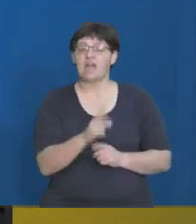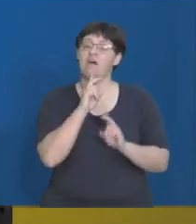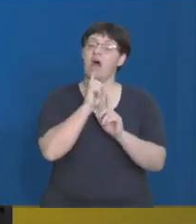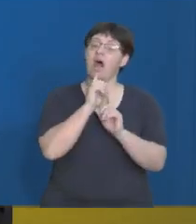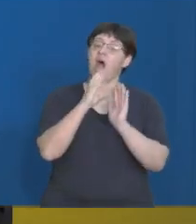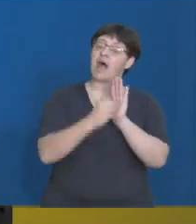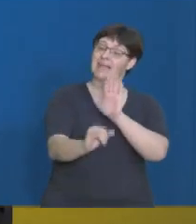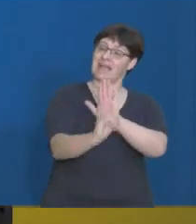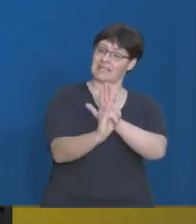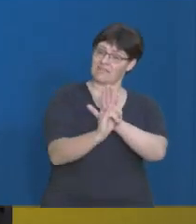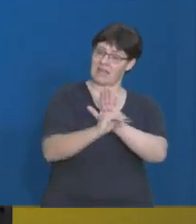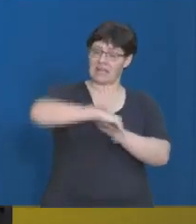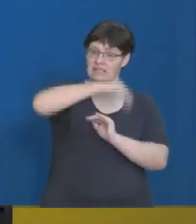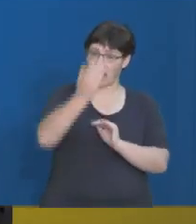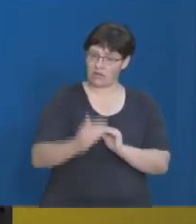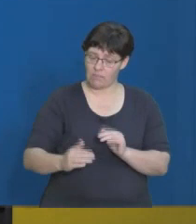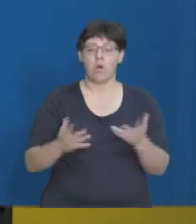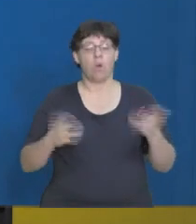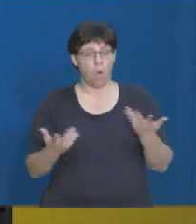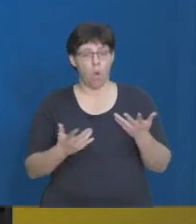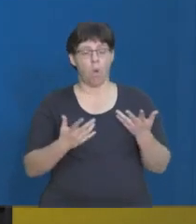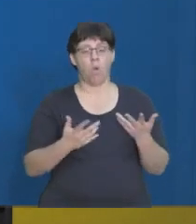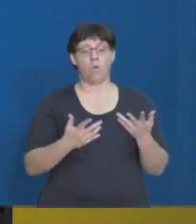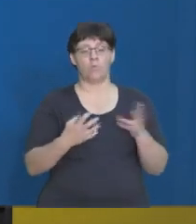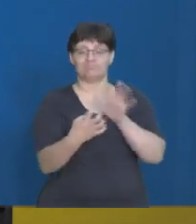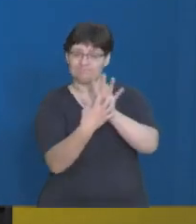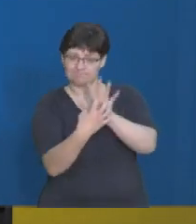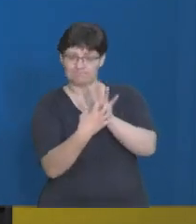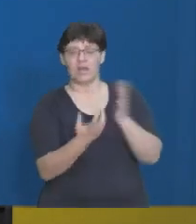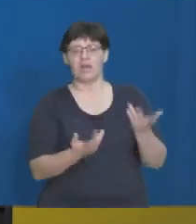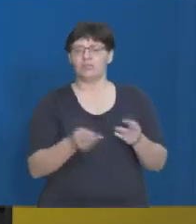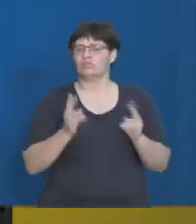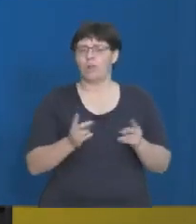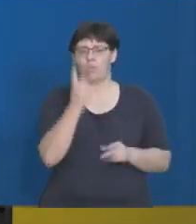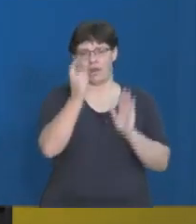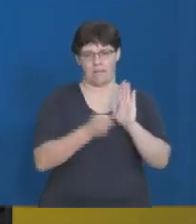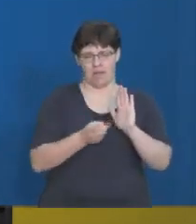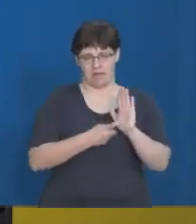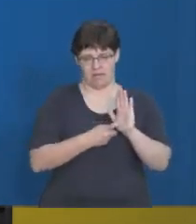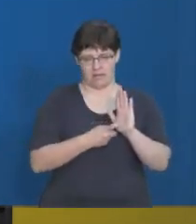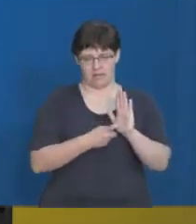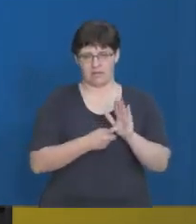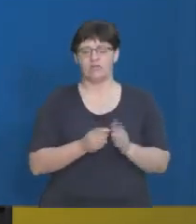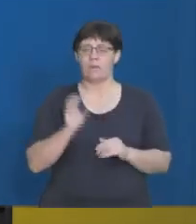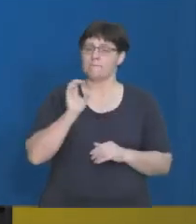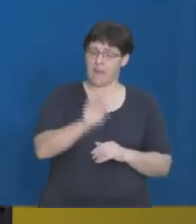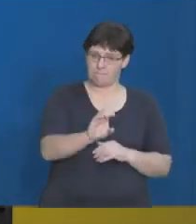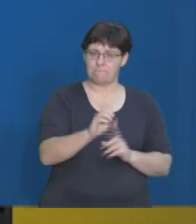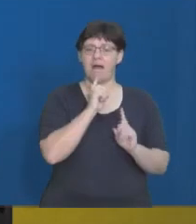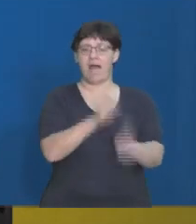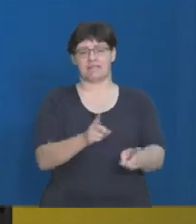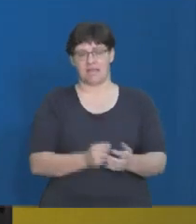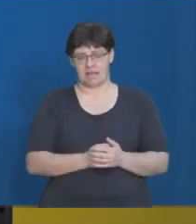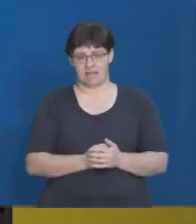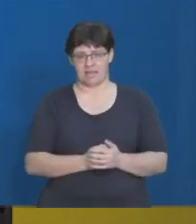to identify a diagram or to identify a curve, right, it's normally 1 mark at most. Right, again, I encourage you,